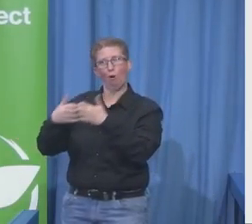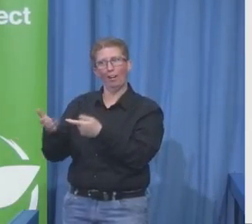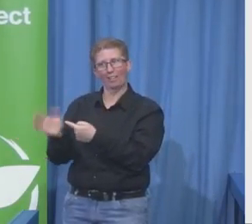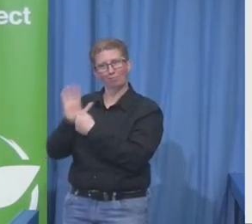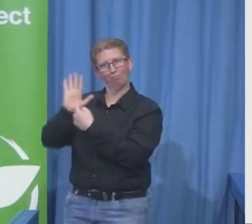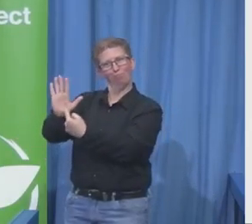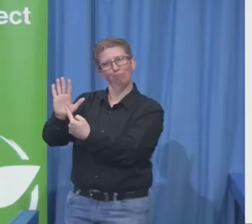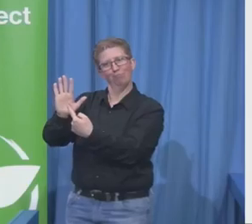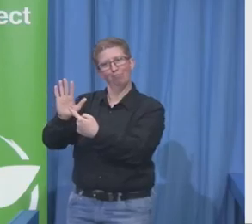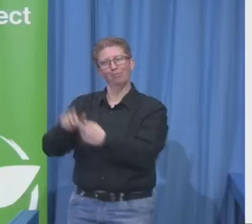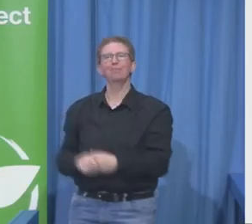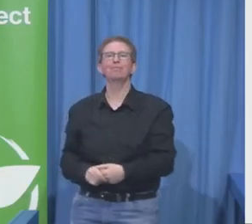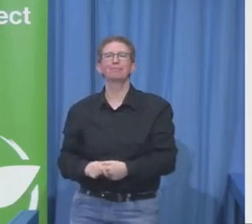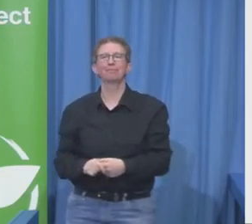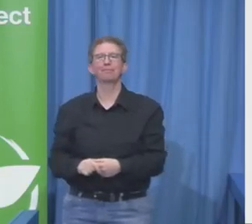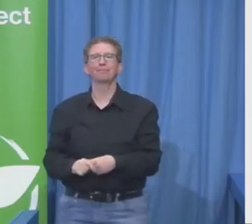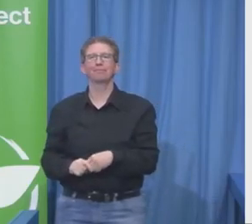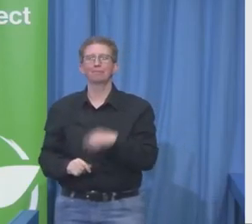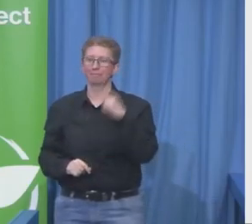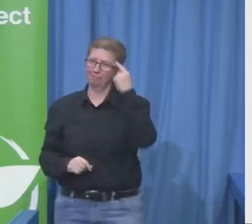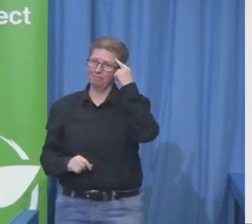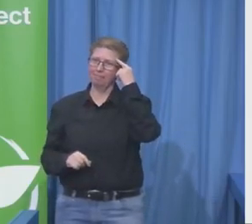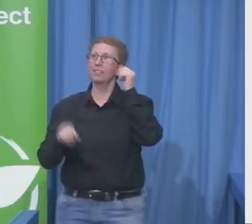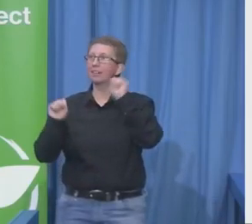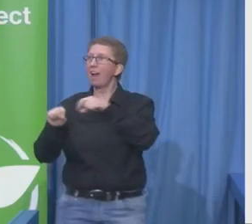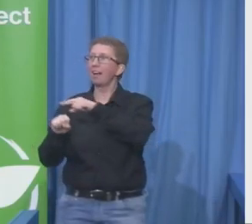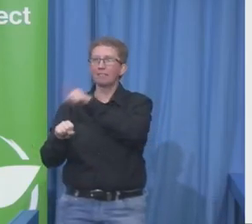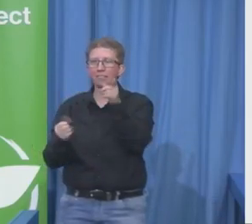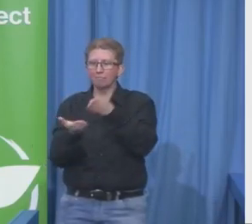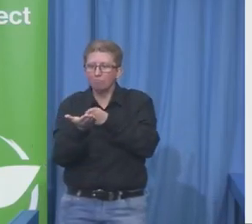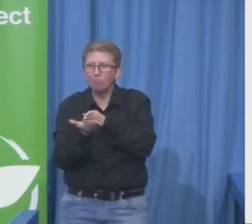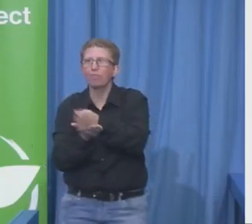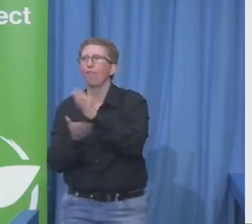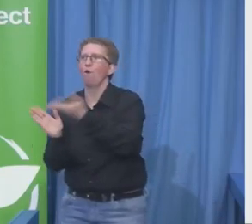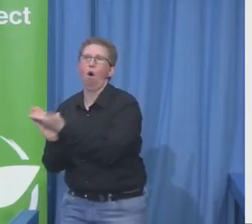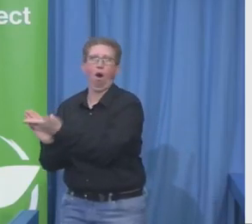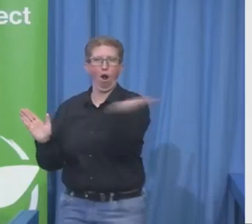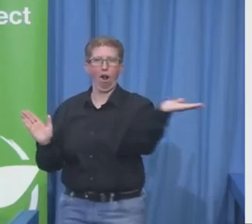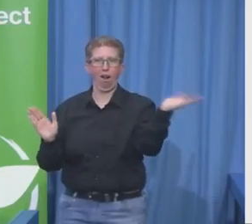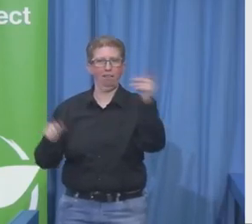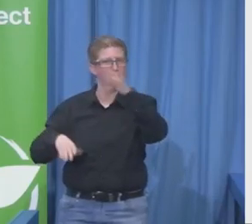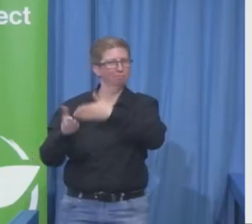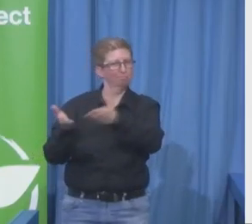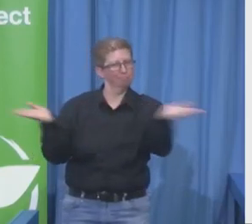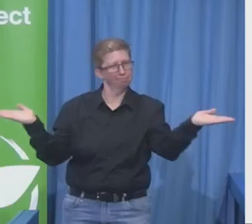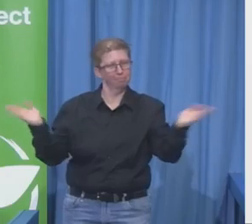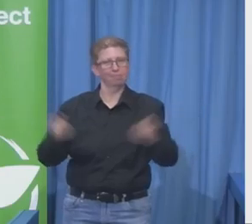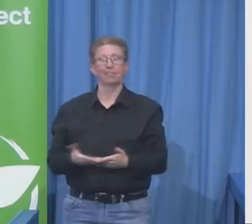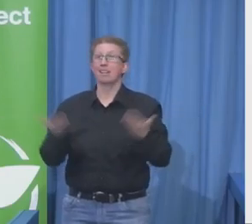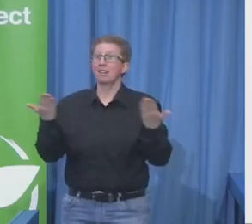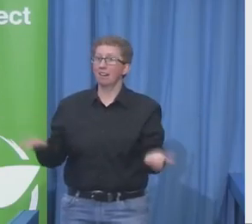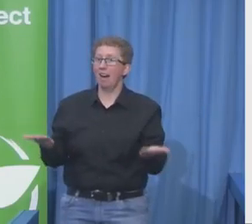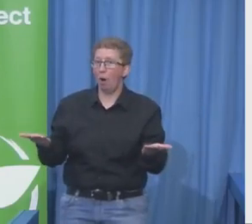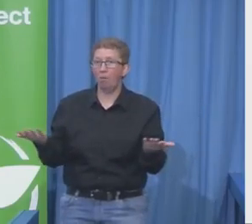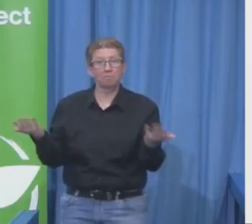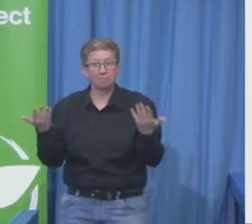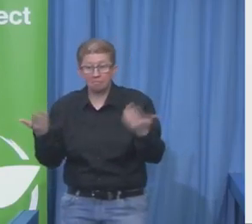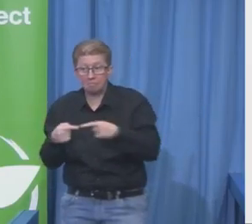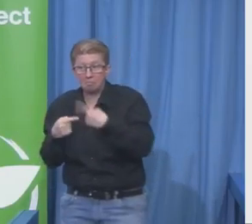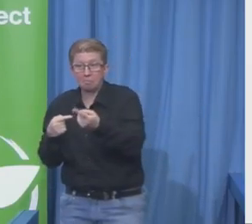for everyone, so including people with disability, but it's good for everyone. So next, I would like to introduce Beáta